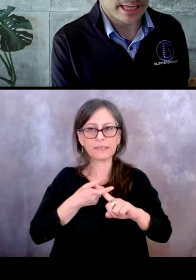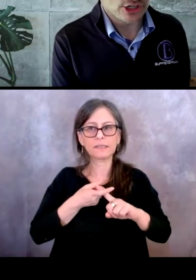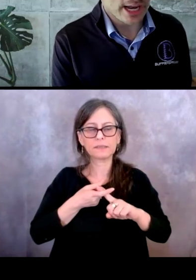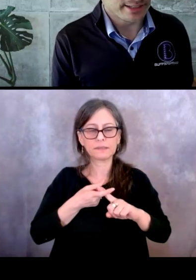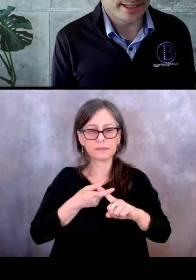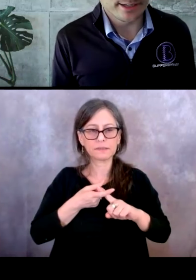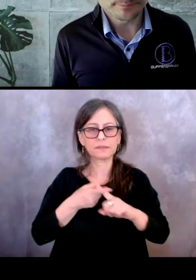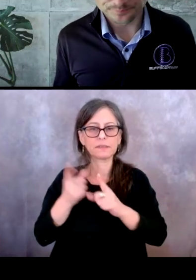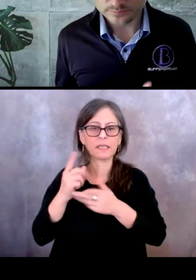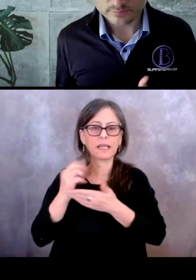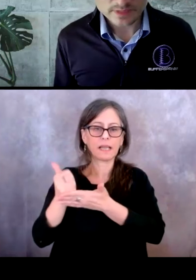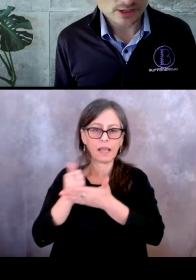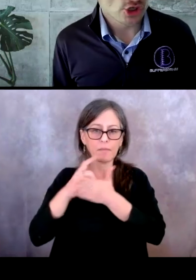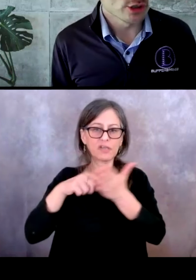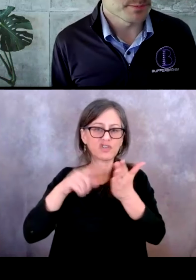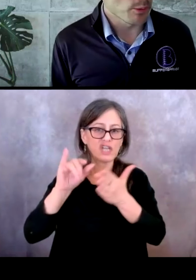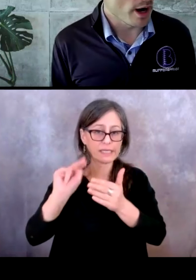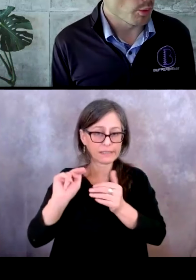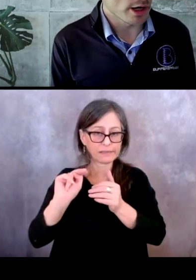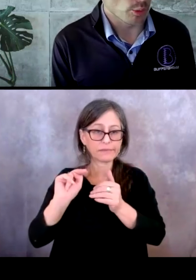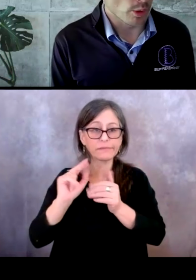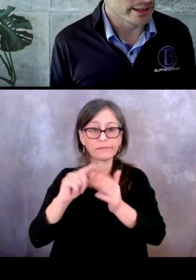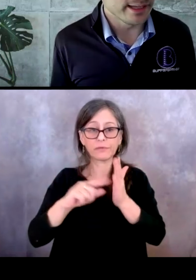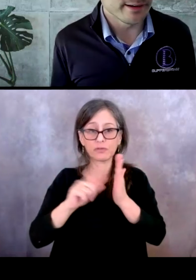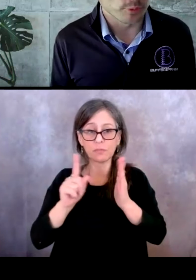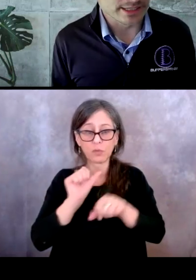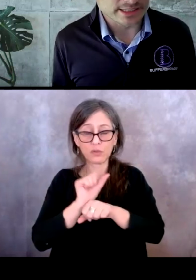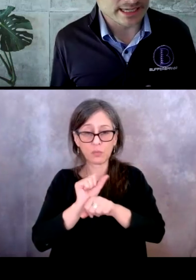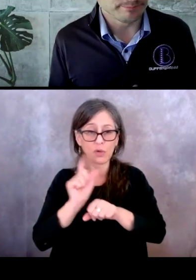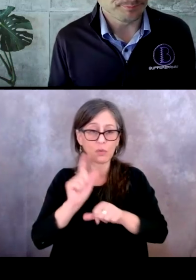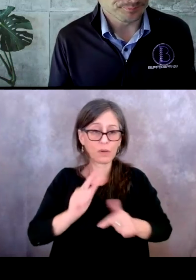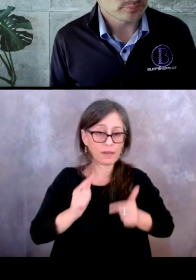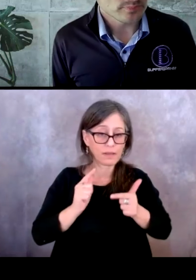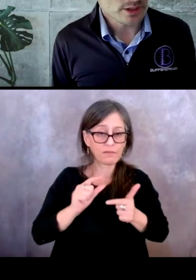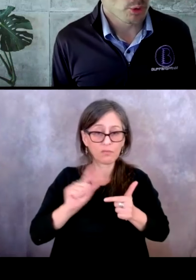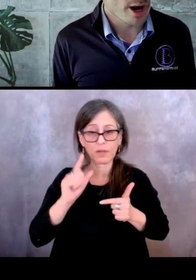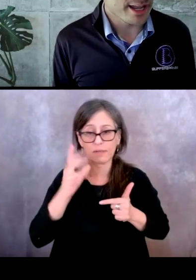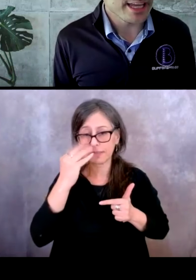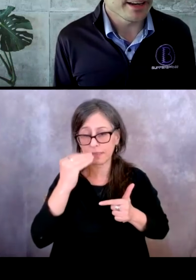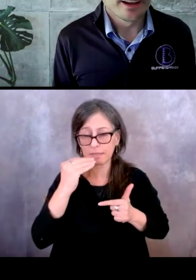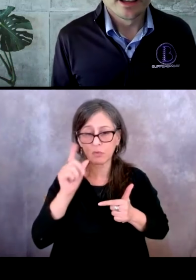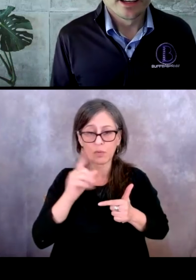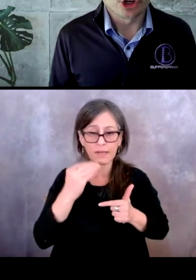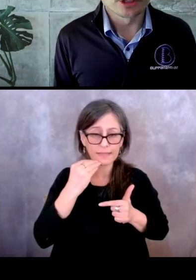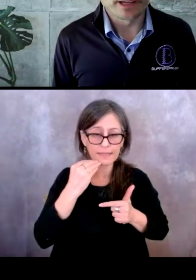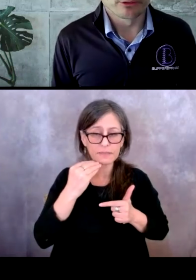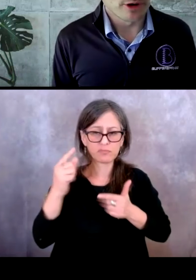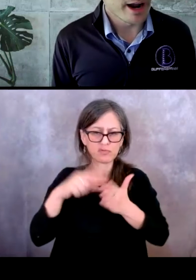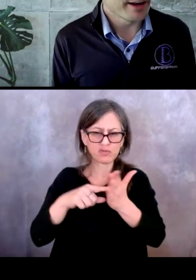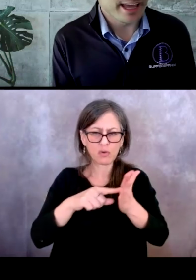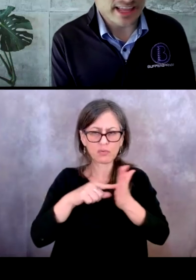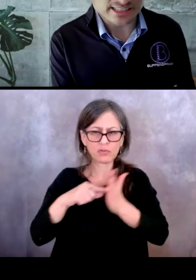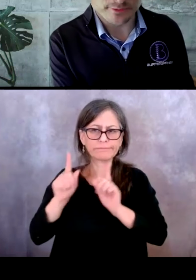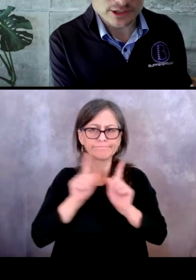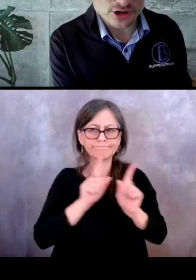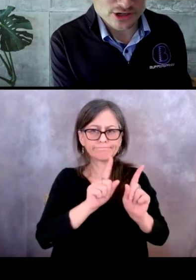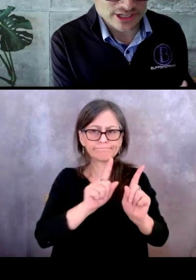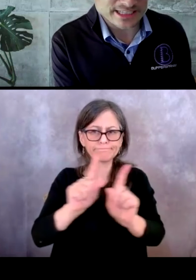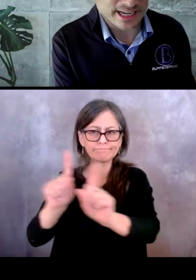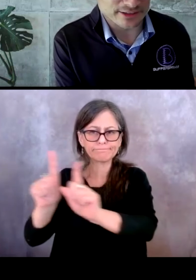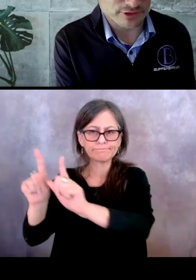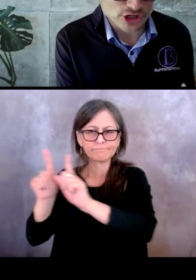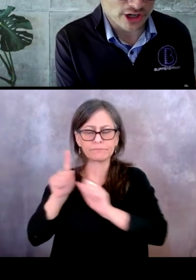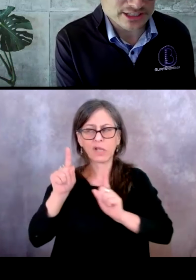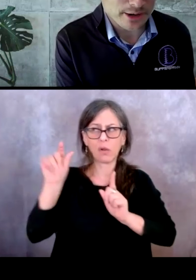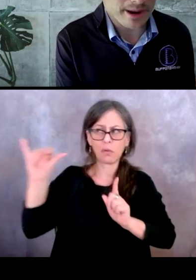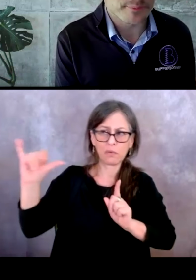helps me get checked in, shows me where I work, where I live, where I sleep, where I eat, shows me around. Hey, that's the first sergeant.